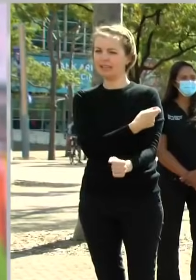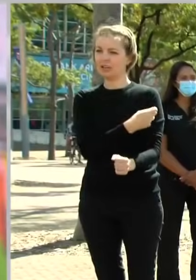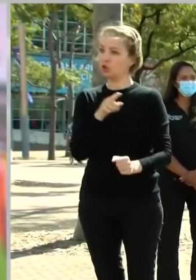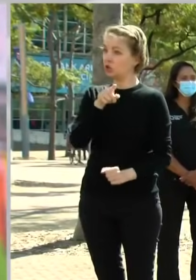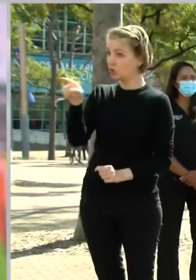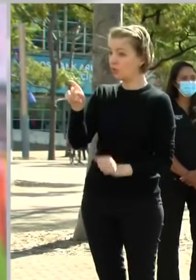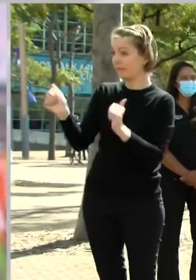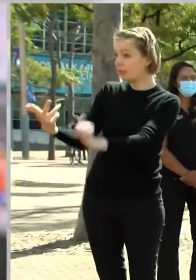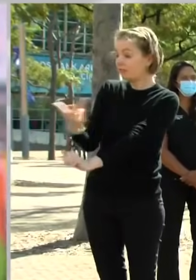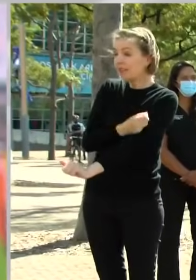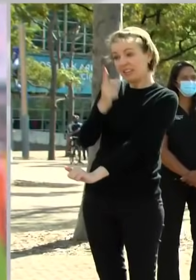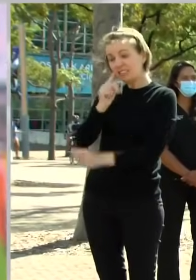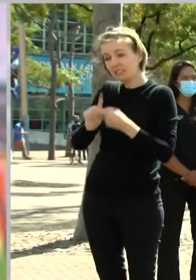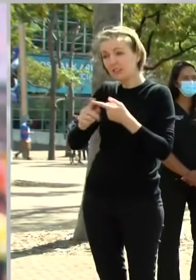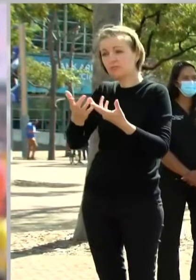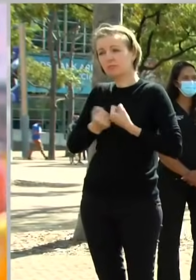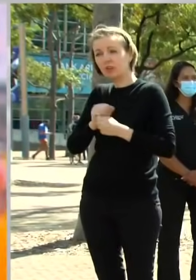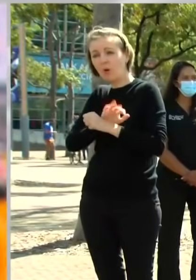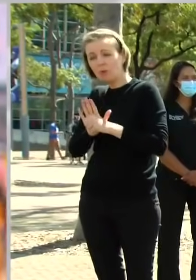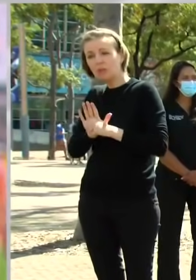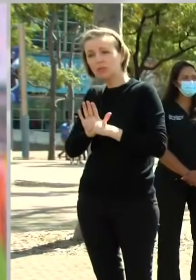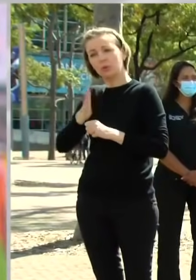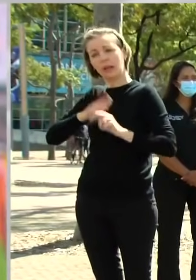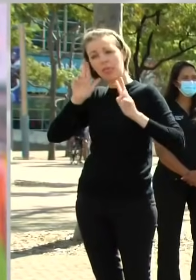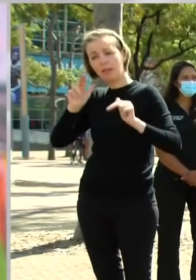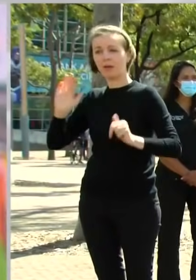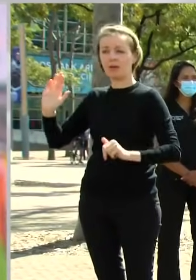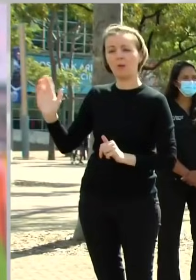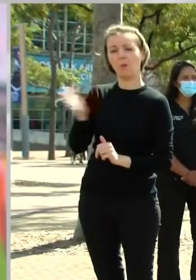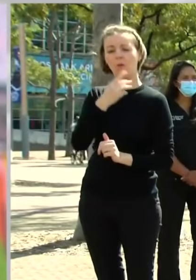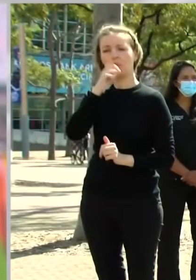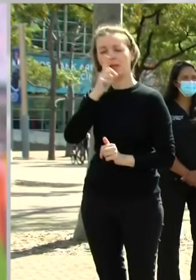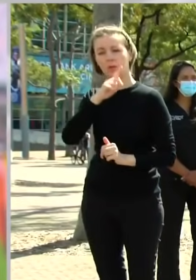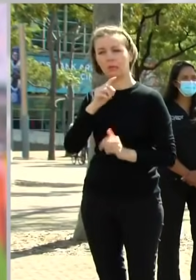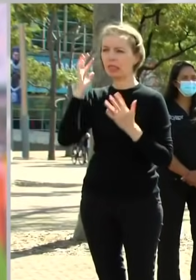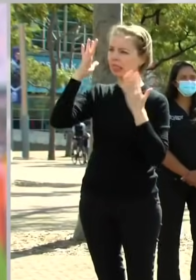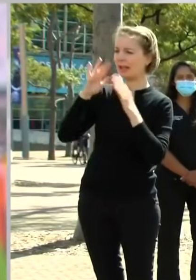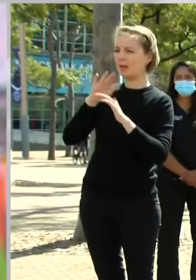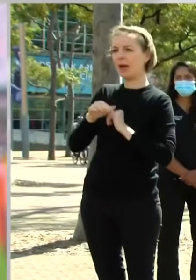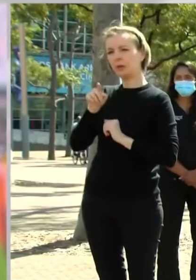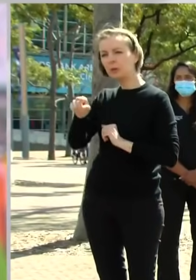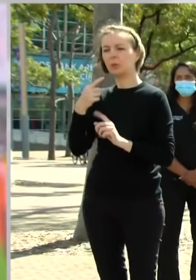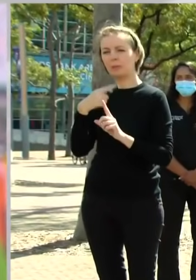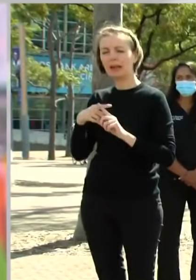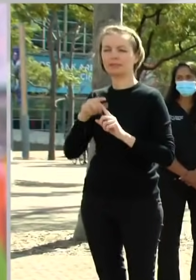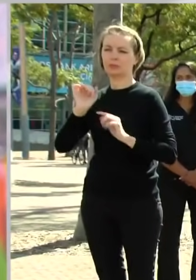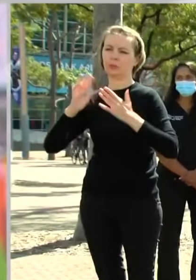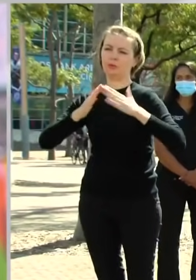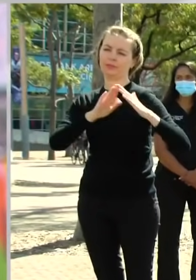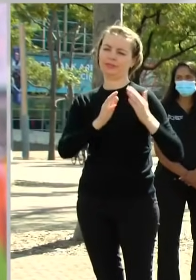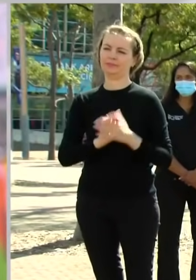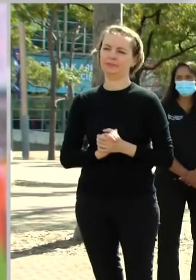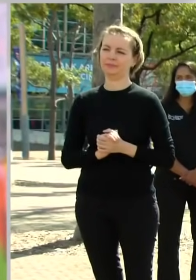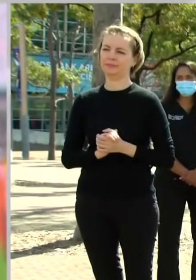it is about thinking about the greater good as well, not just yourself. It's about thinking about your loved ones and your community. Premier, you just made some strong statements